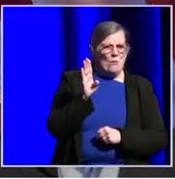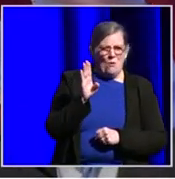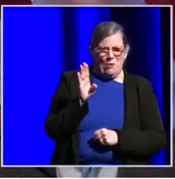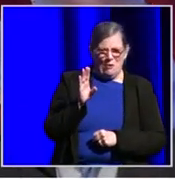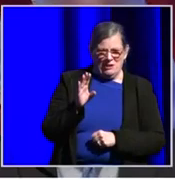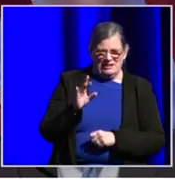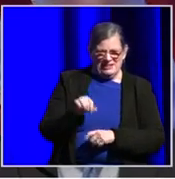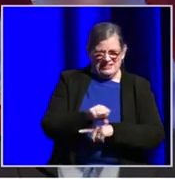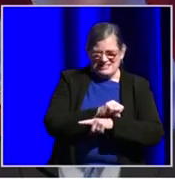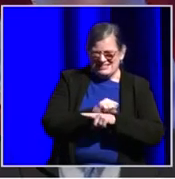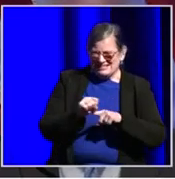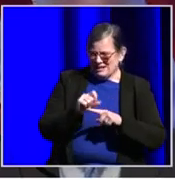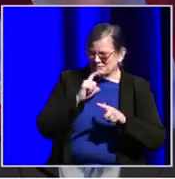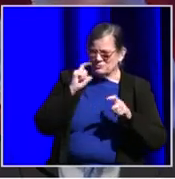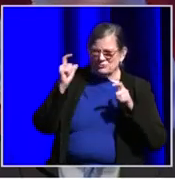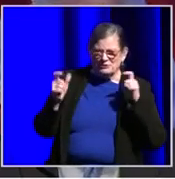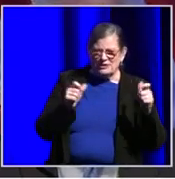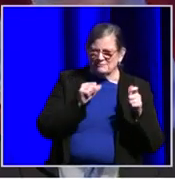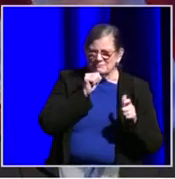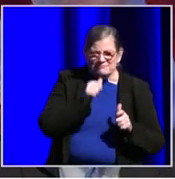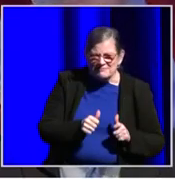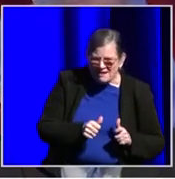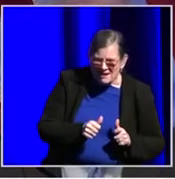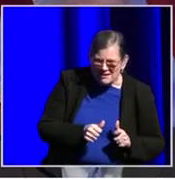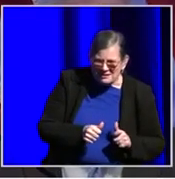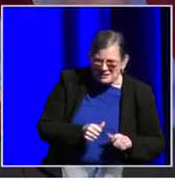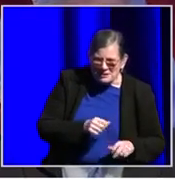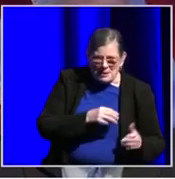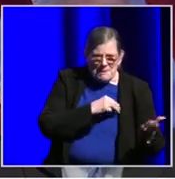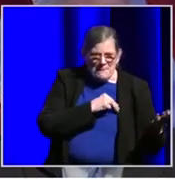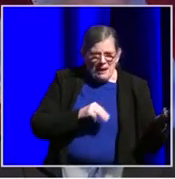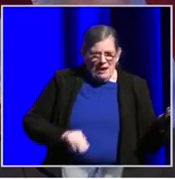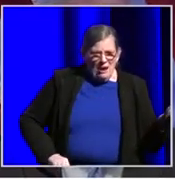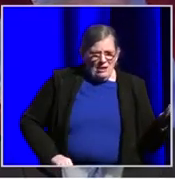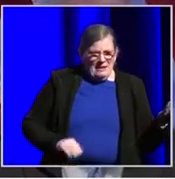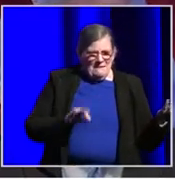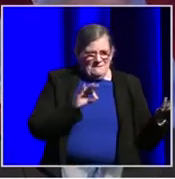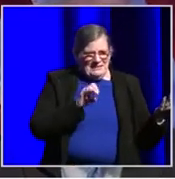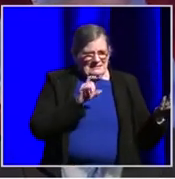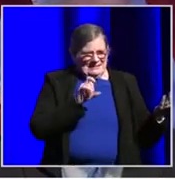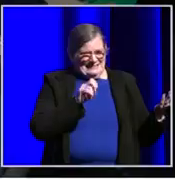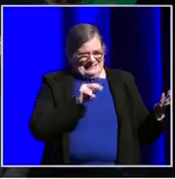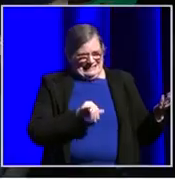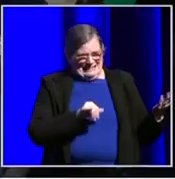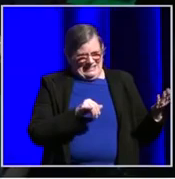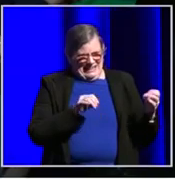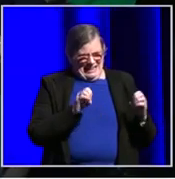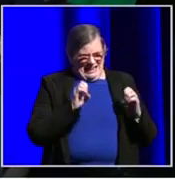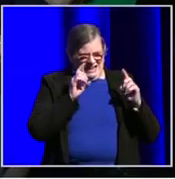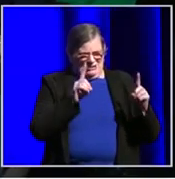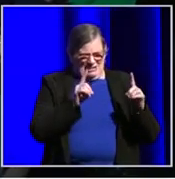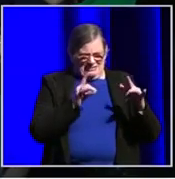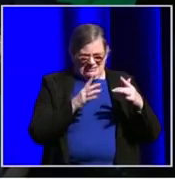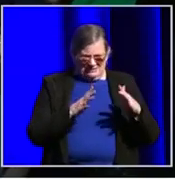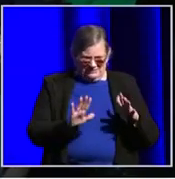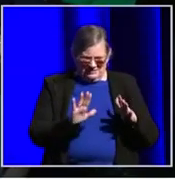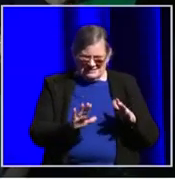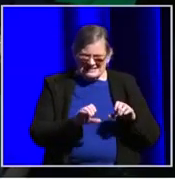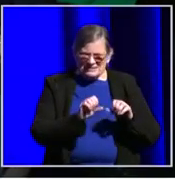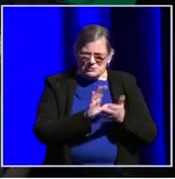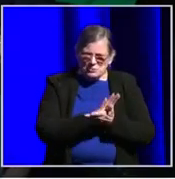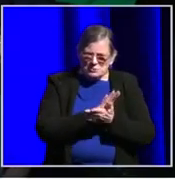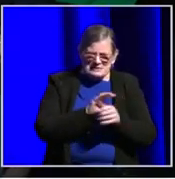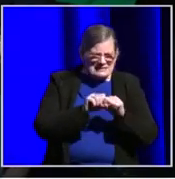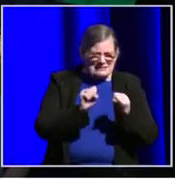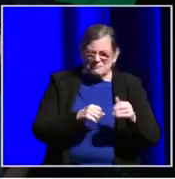big. Mayor Fenty won when he demanded an educational system that gives every student, no matter